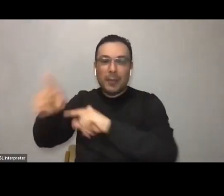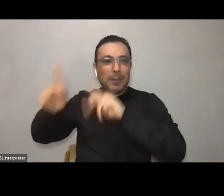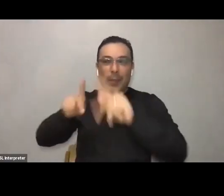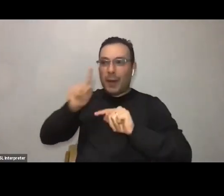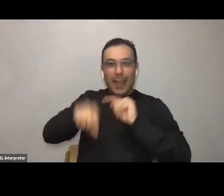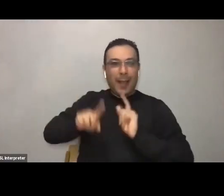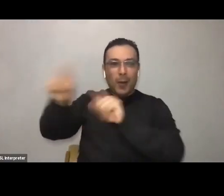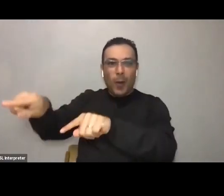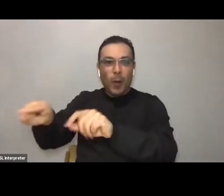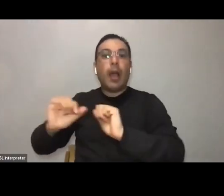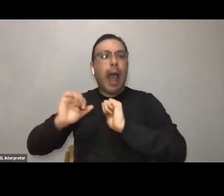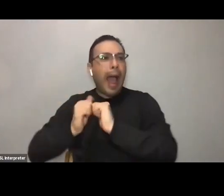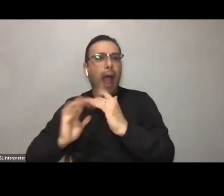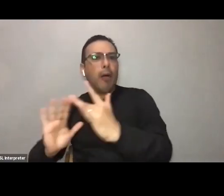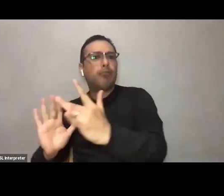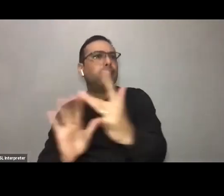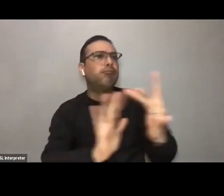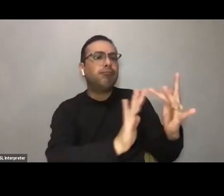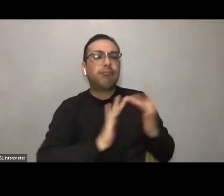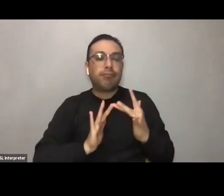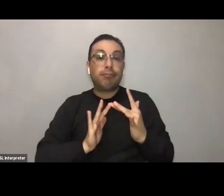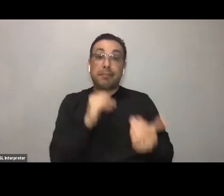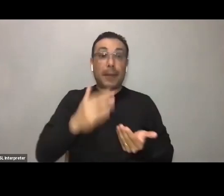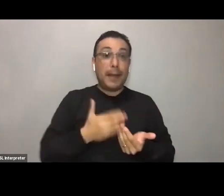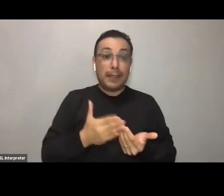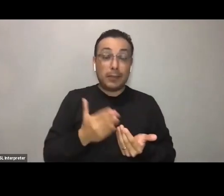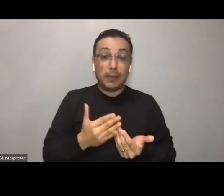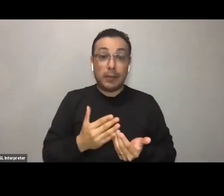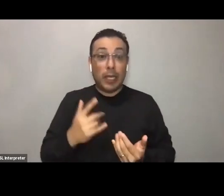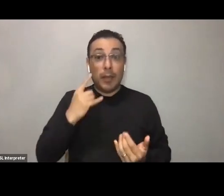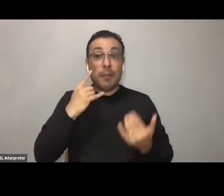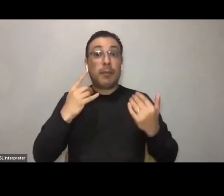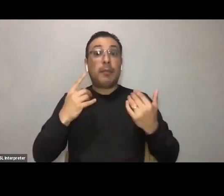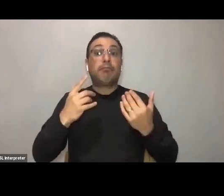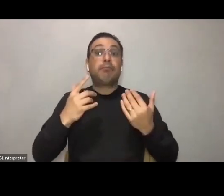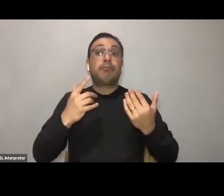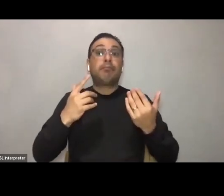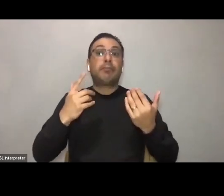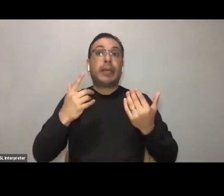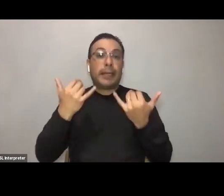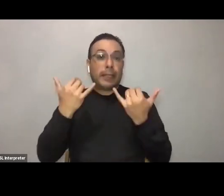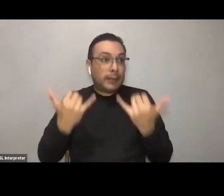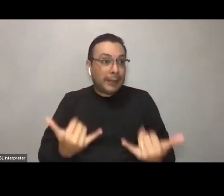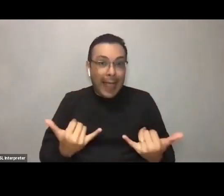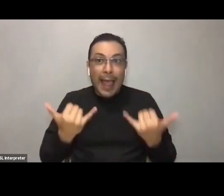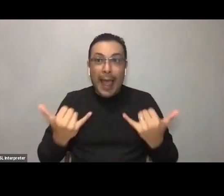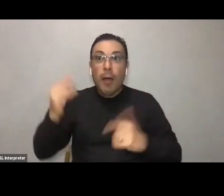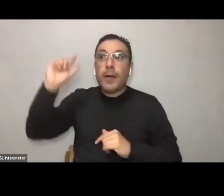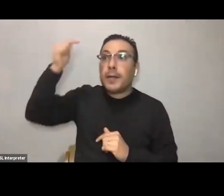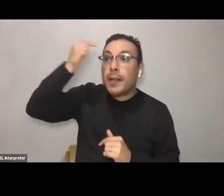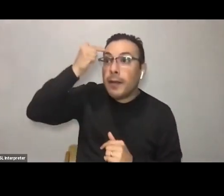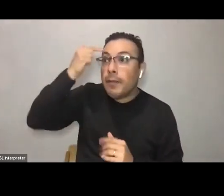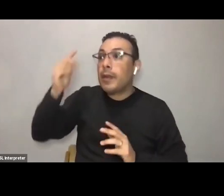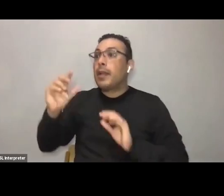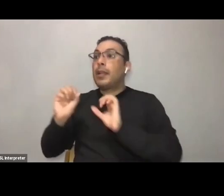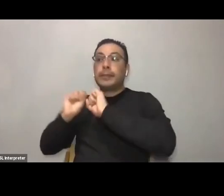economic pressure and tremendous political uncertainty, some civic unrest and some